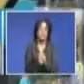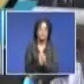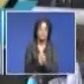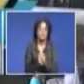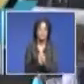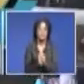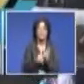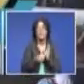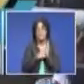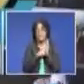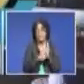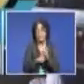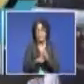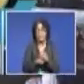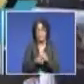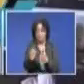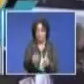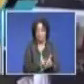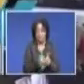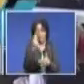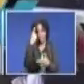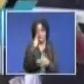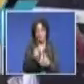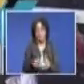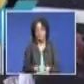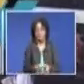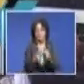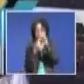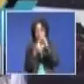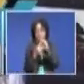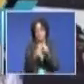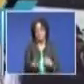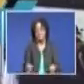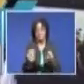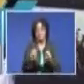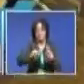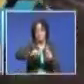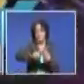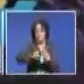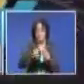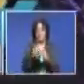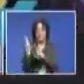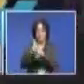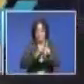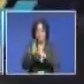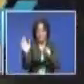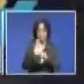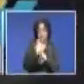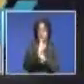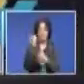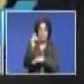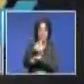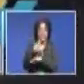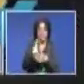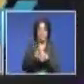A signature song for a signature event. Just the start of a star-studded night of nostalgic